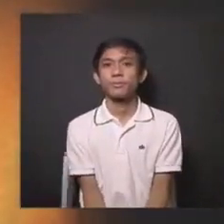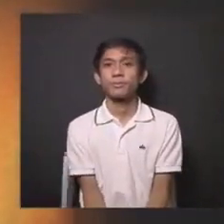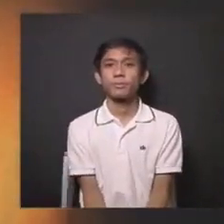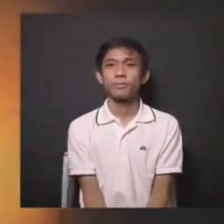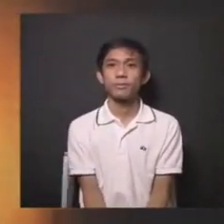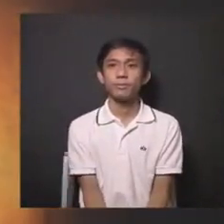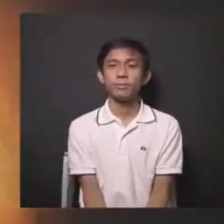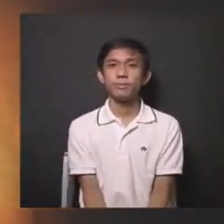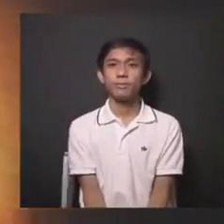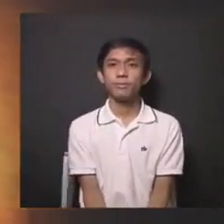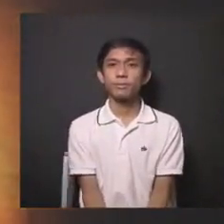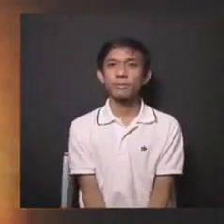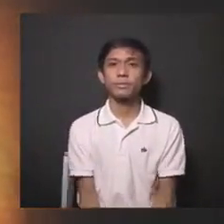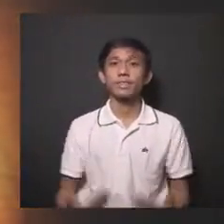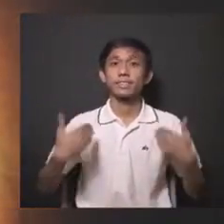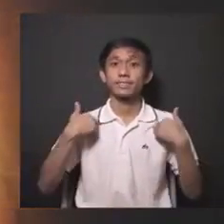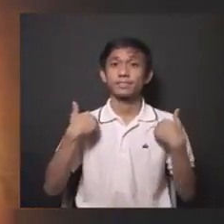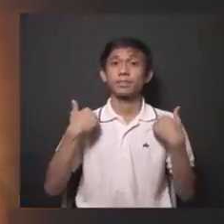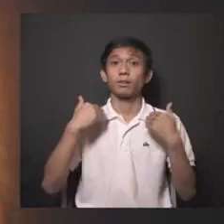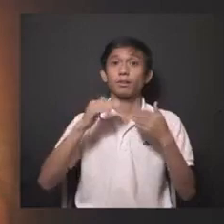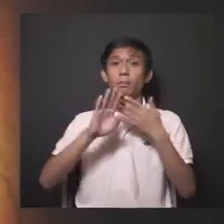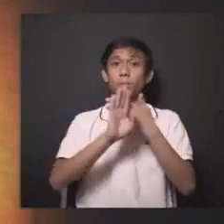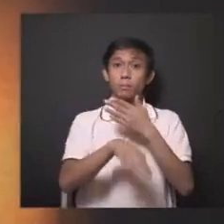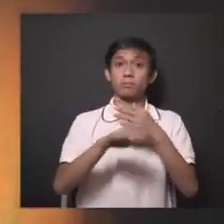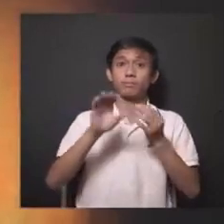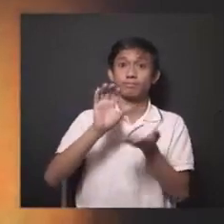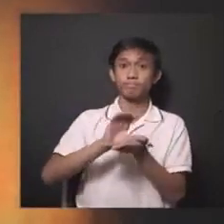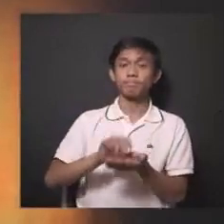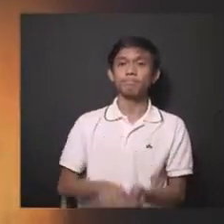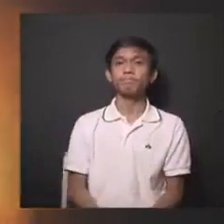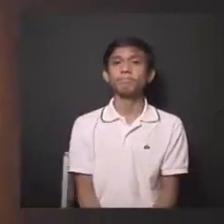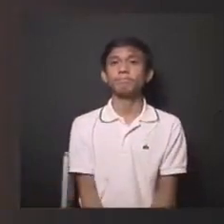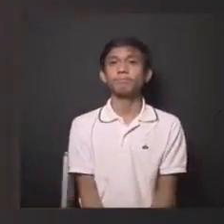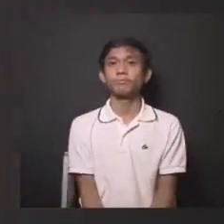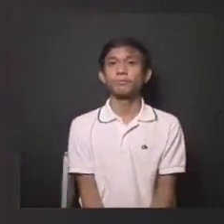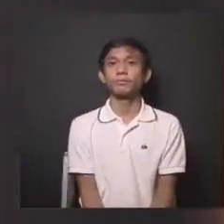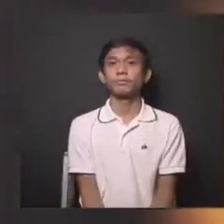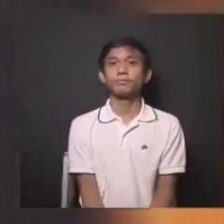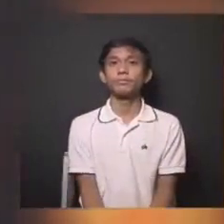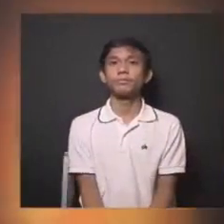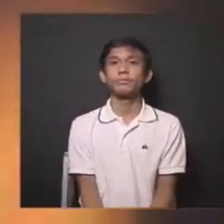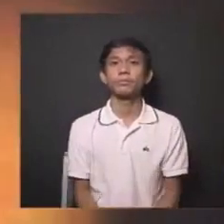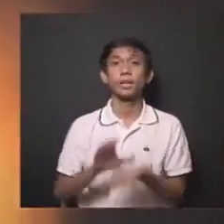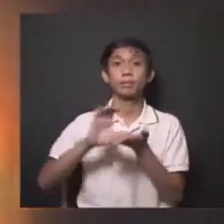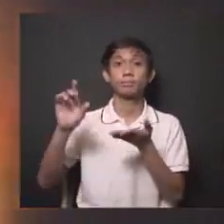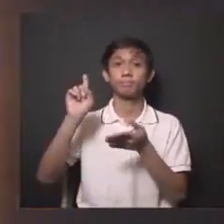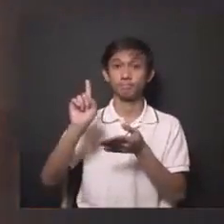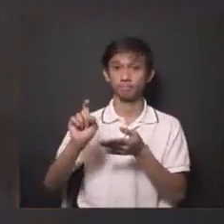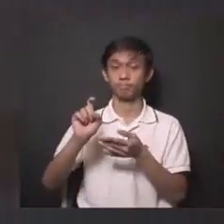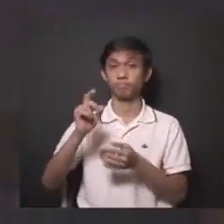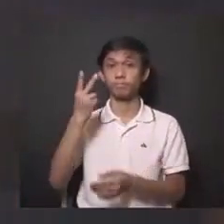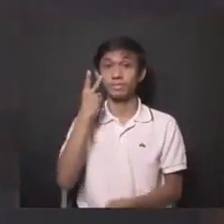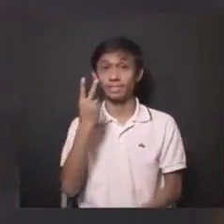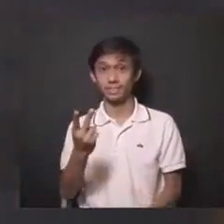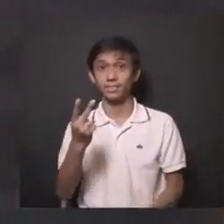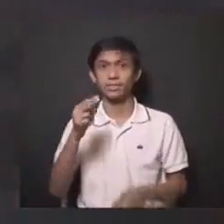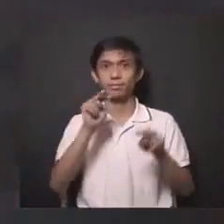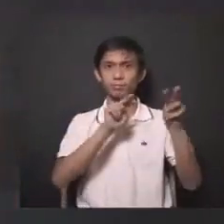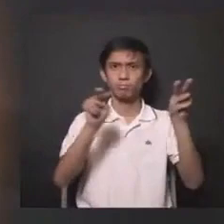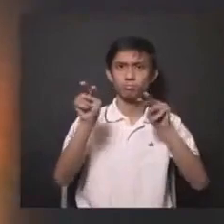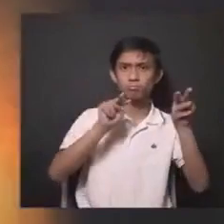1. It says that in chapter 1, verse 31, God looked over all He had made and He